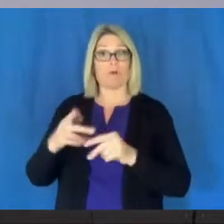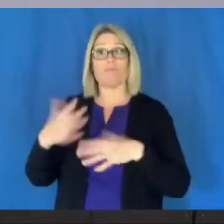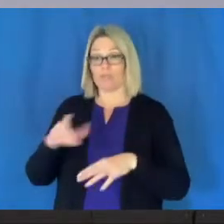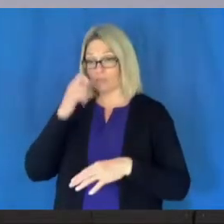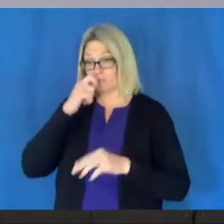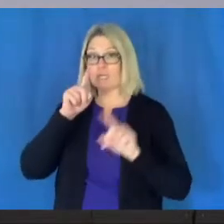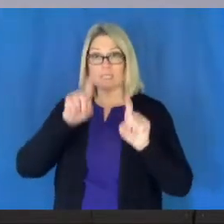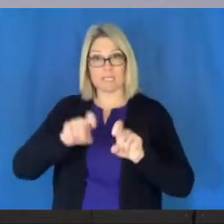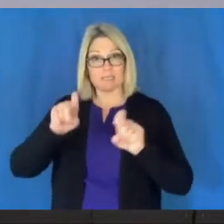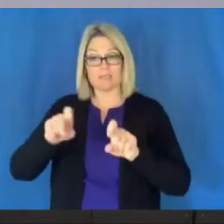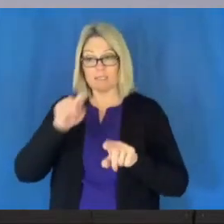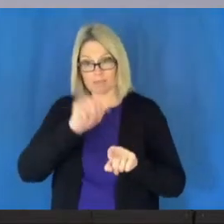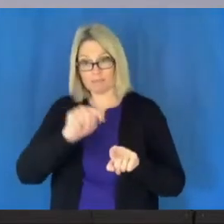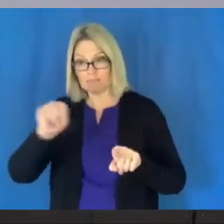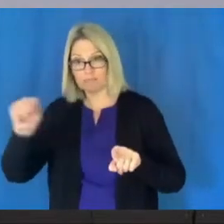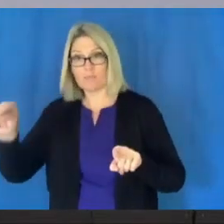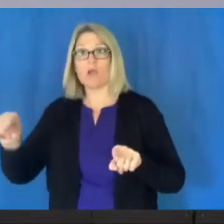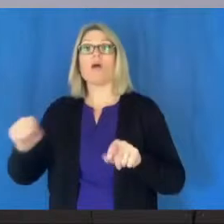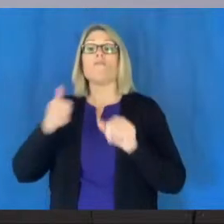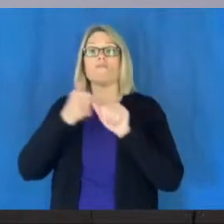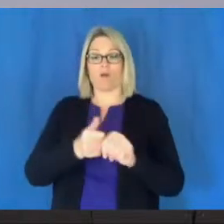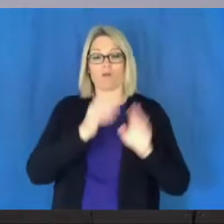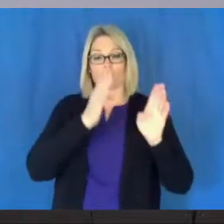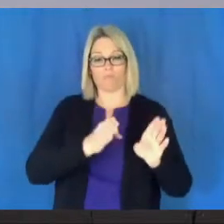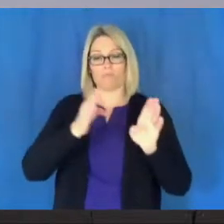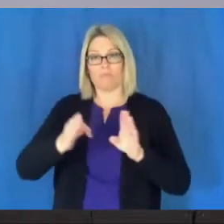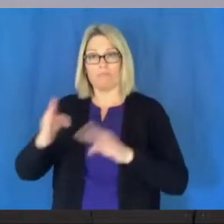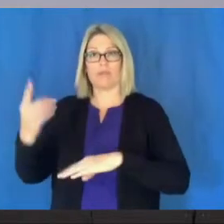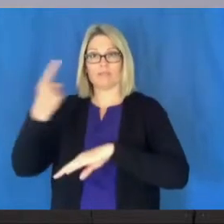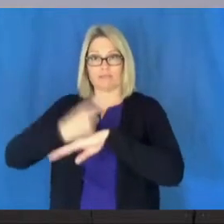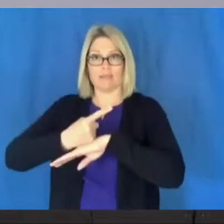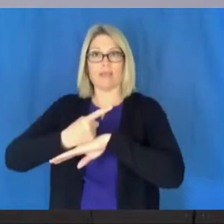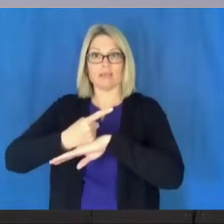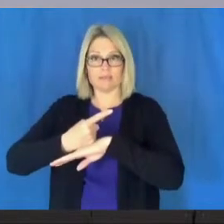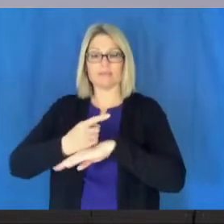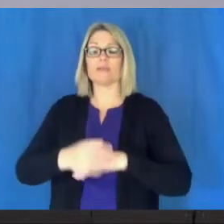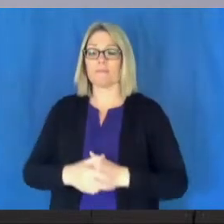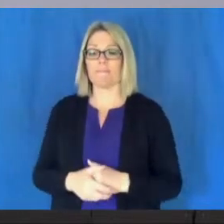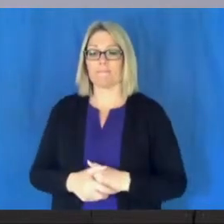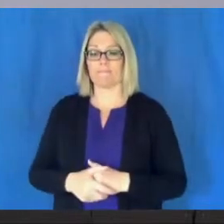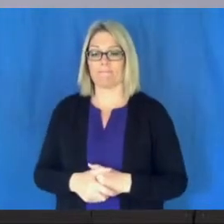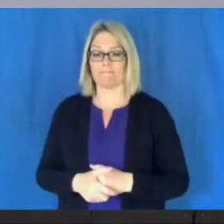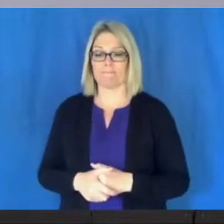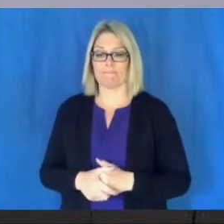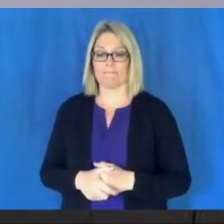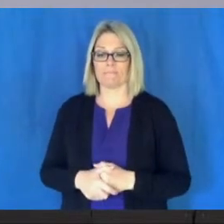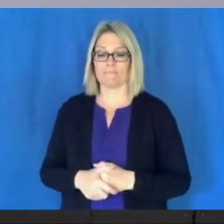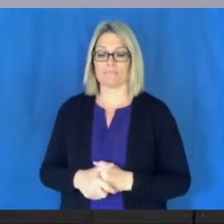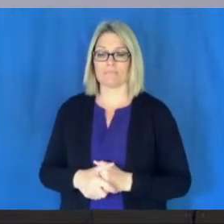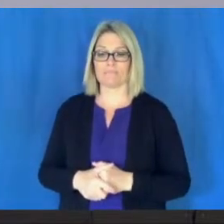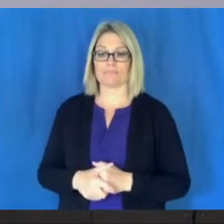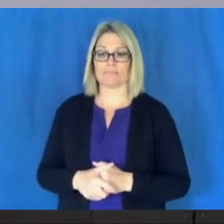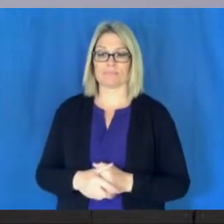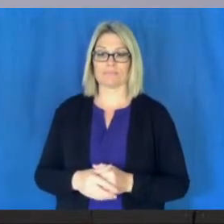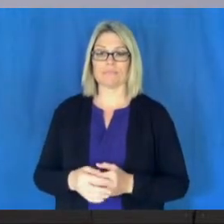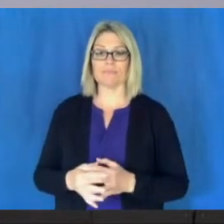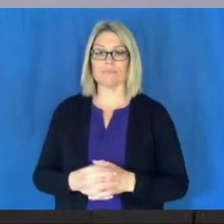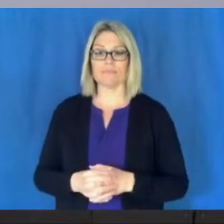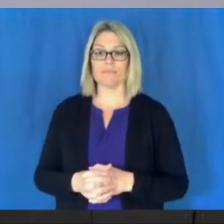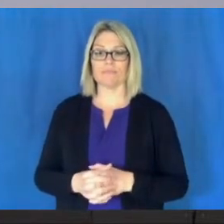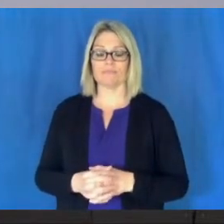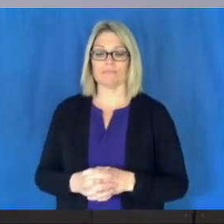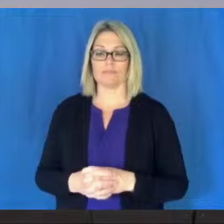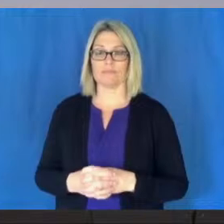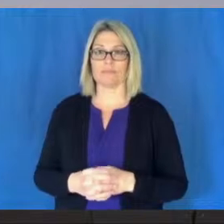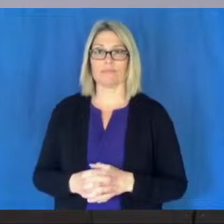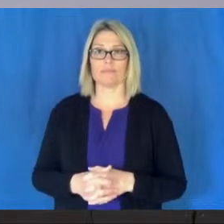and tested when they're supposed to be is part of that enhancement. We certainly are asking,